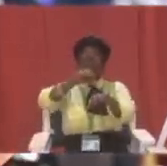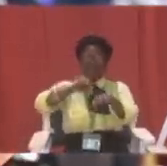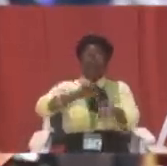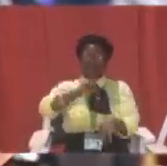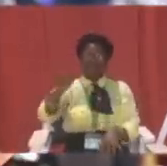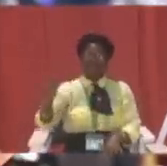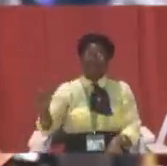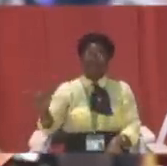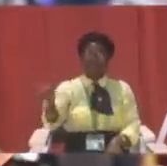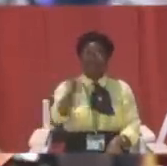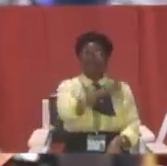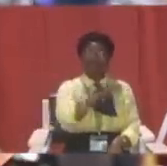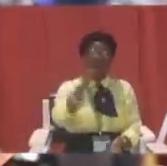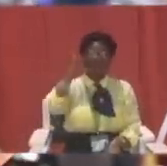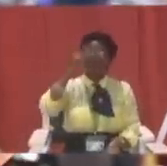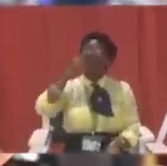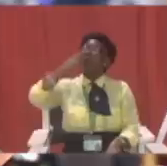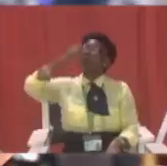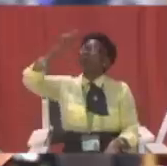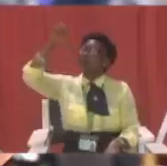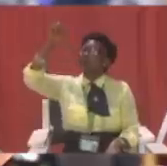You're going to command the devil